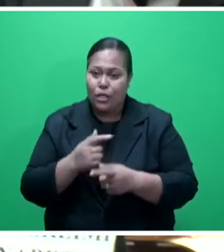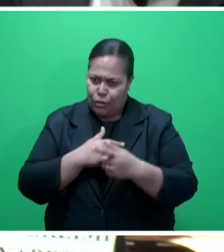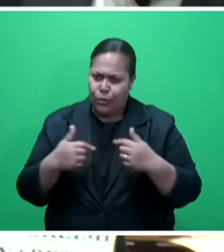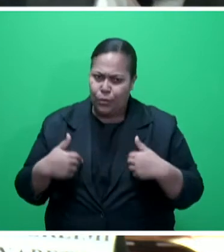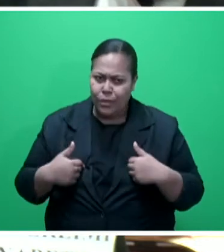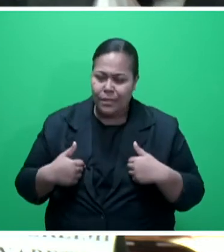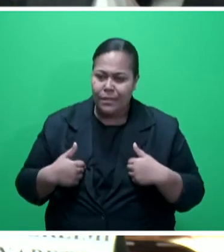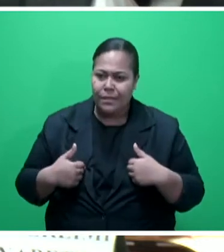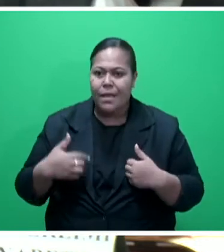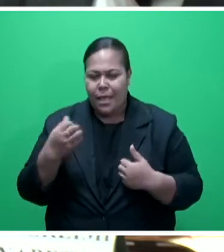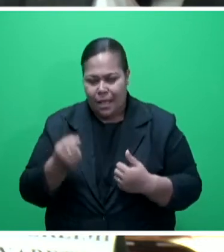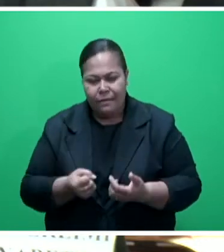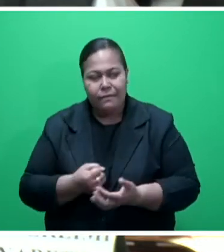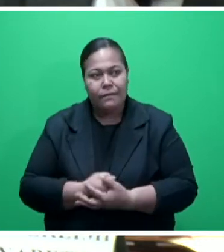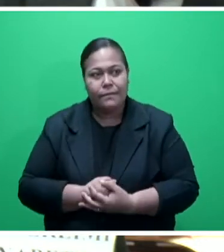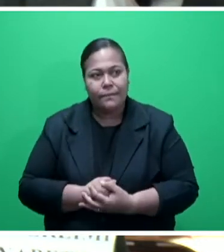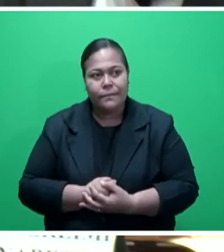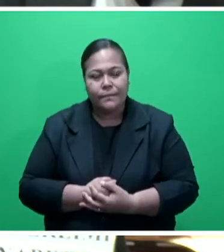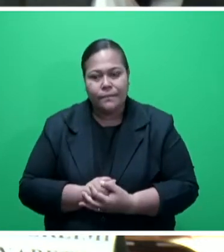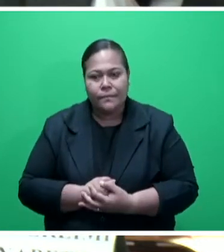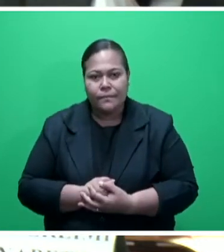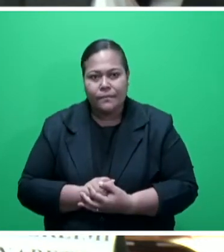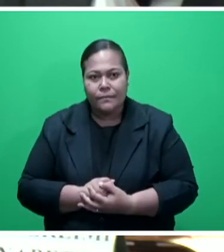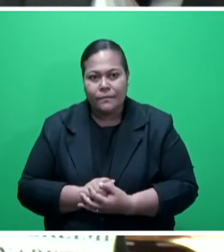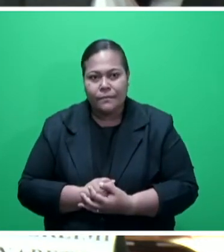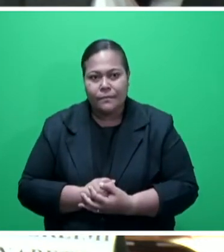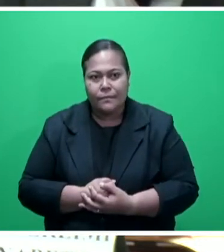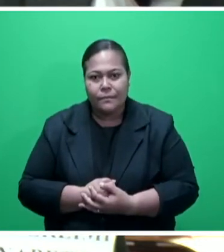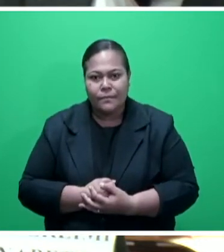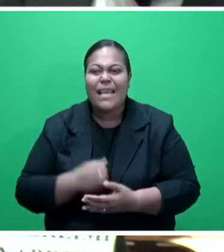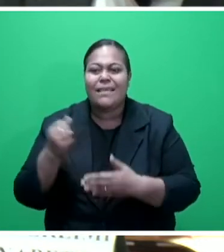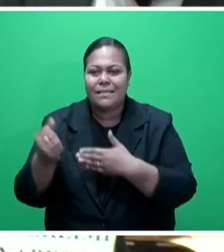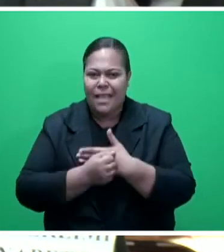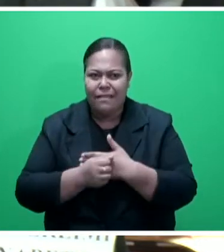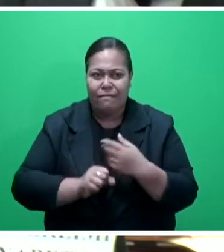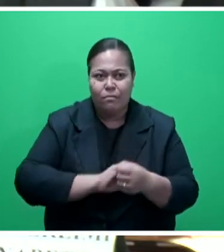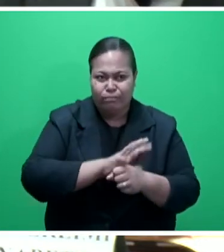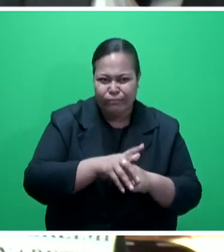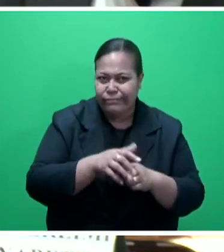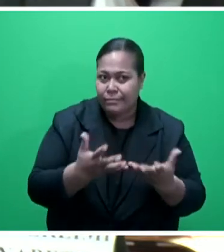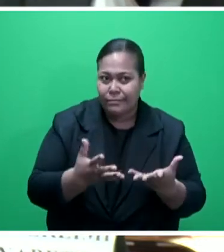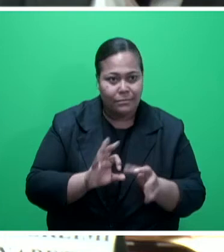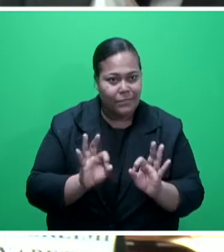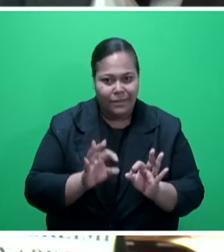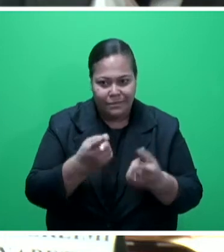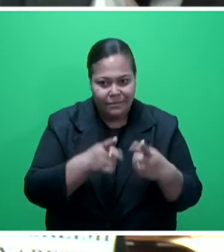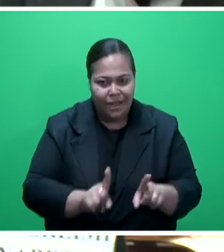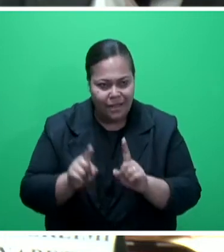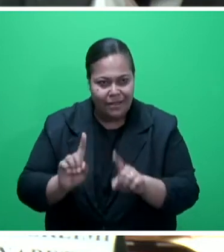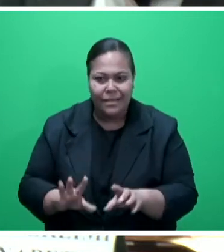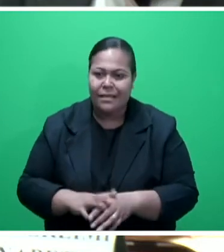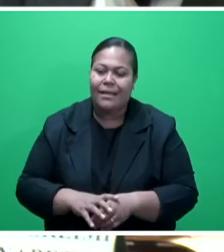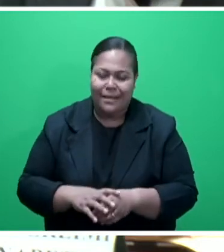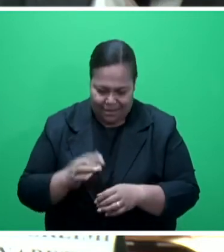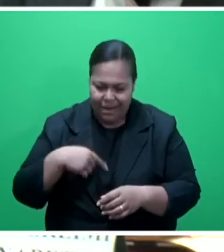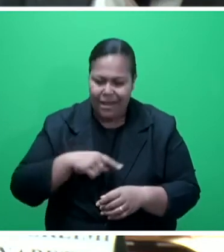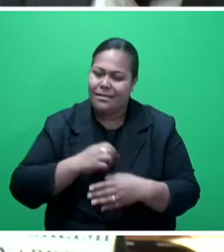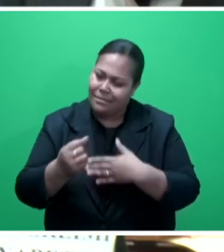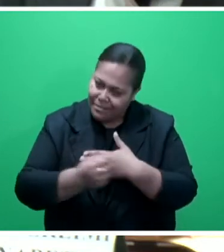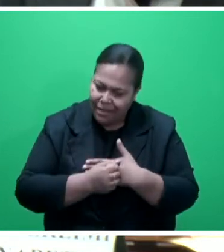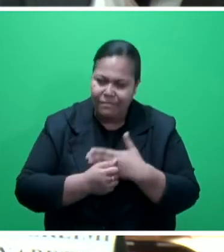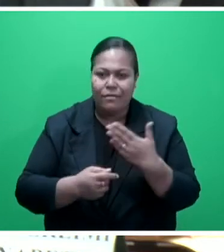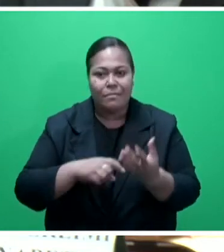separated, to have been spared from the devastations of COVID-19 and have been spared the worst of TC Herald. We must not, however, be